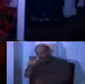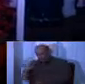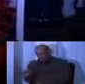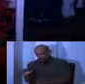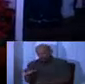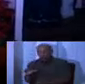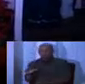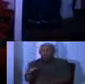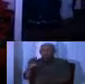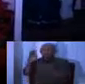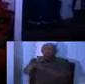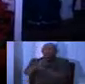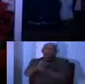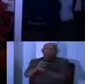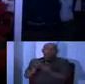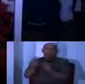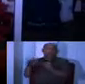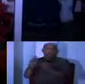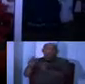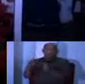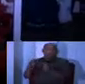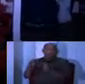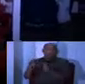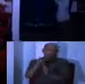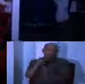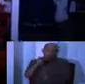of selfless giving, the miracle of using our